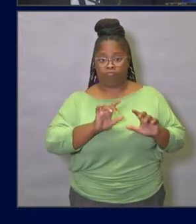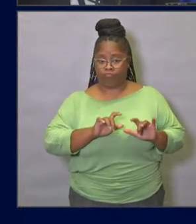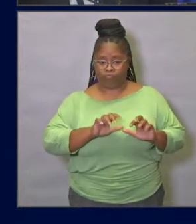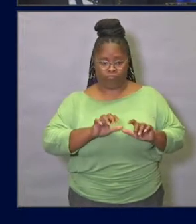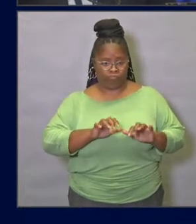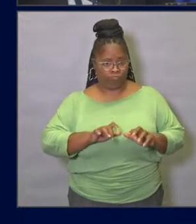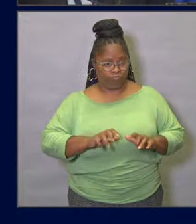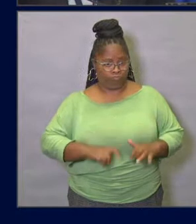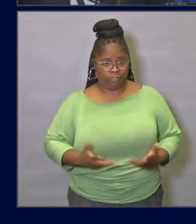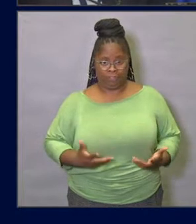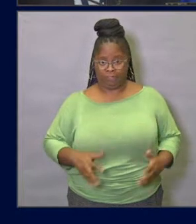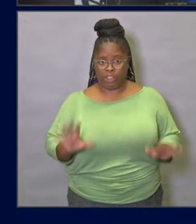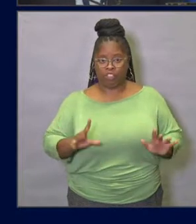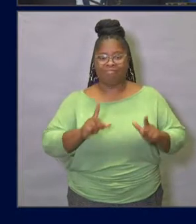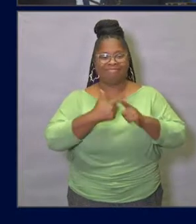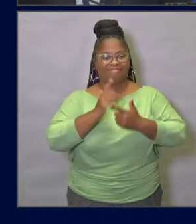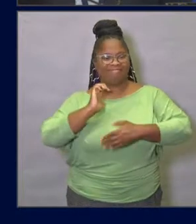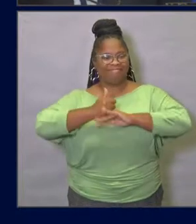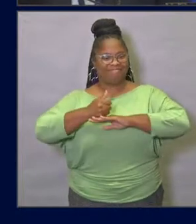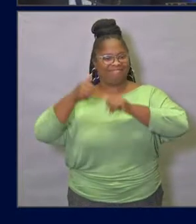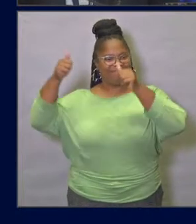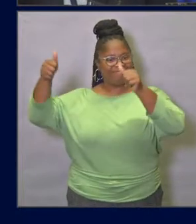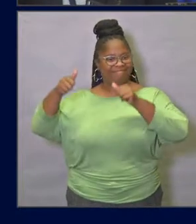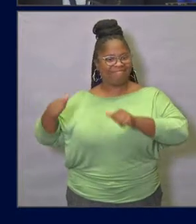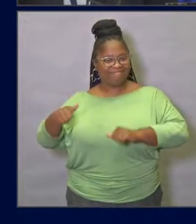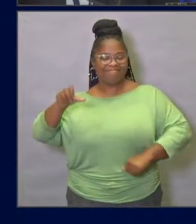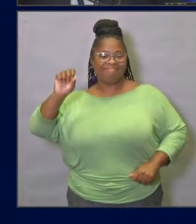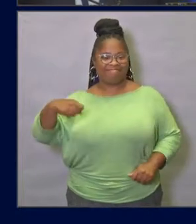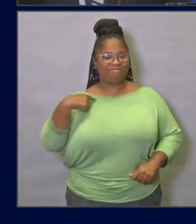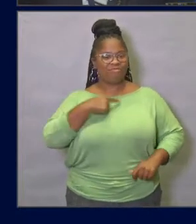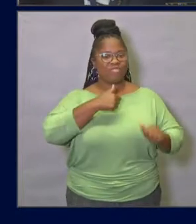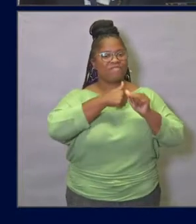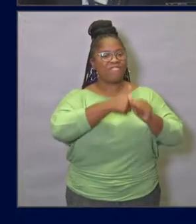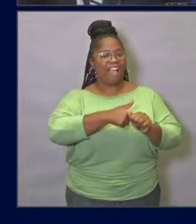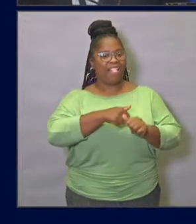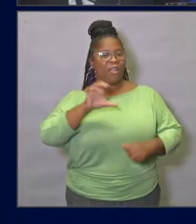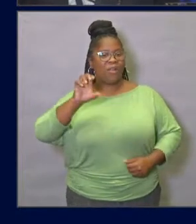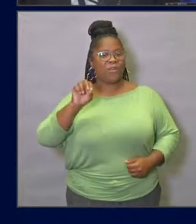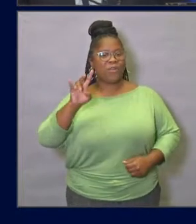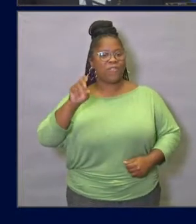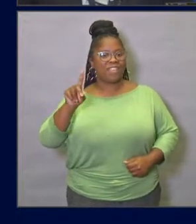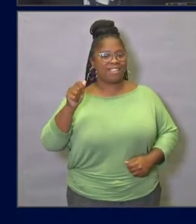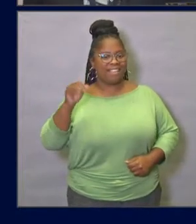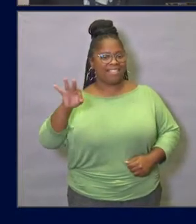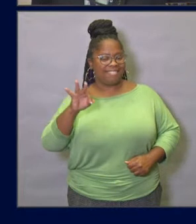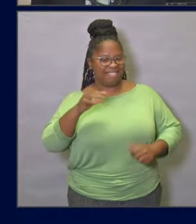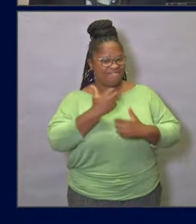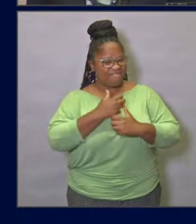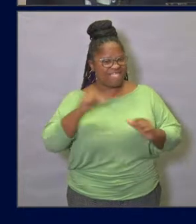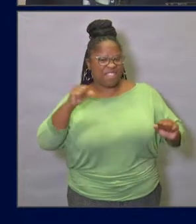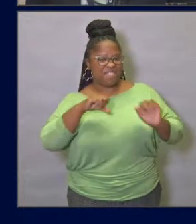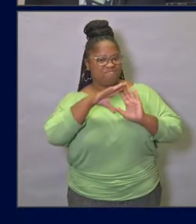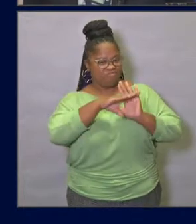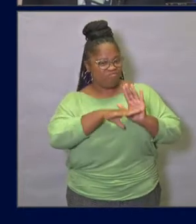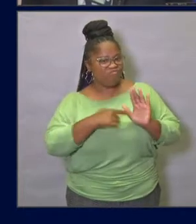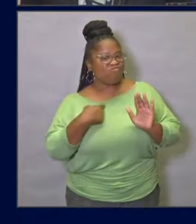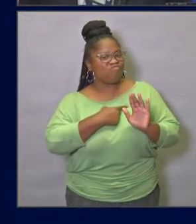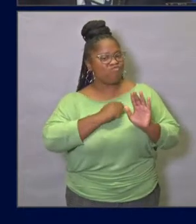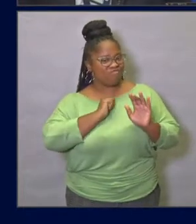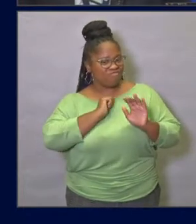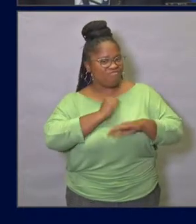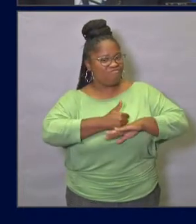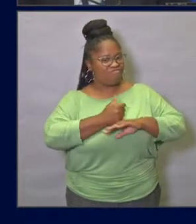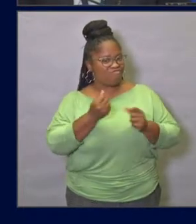implementing the required COVID-19 protocols to make sure that their workplace is as safe as possible for